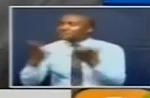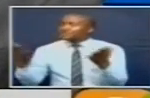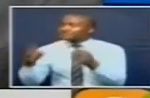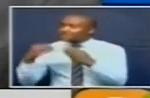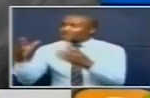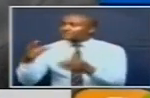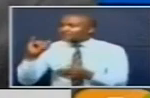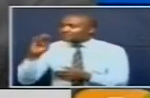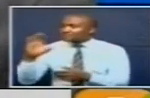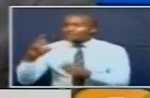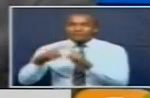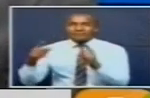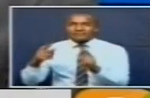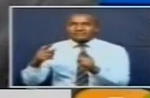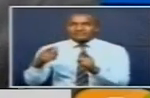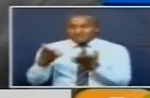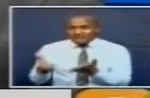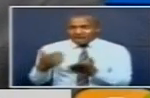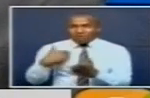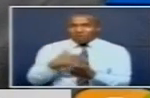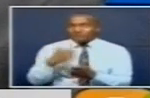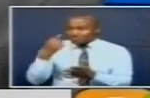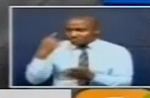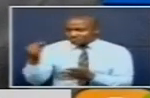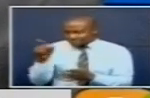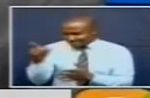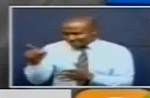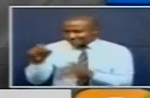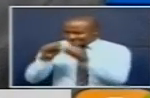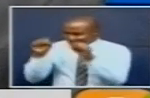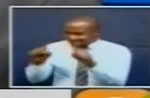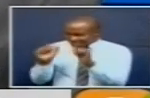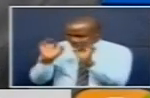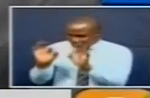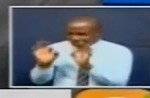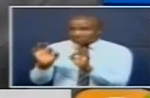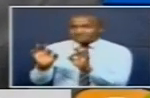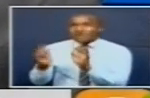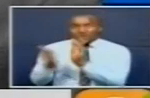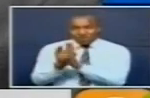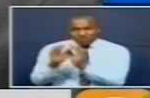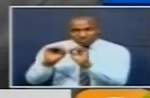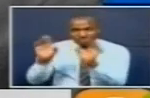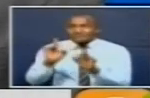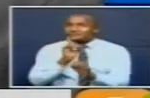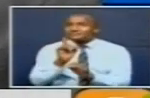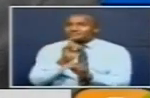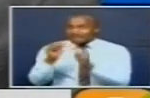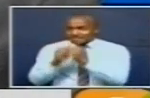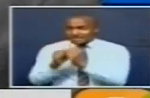case, we went for an integrated system. And when we got to a situation whereby the law had stated by the 10th of